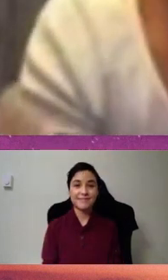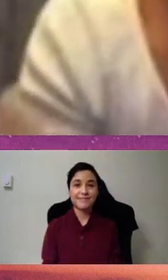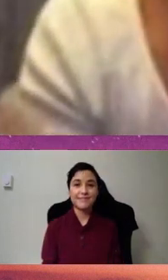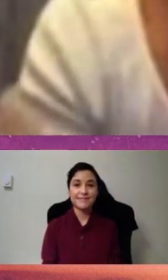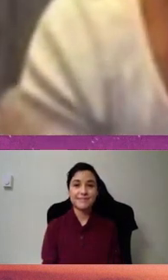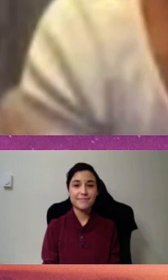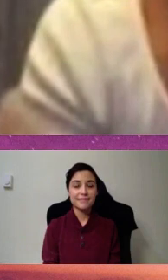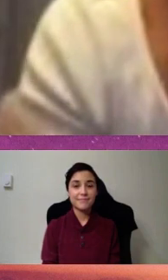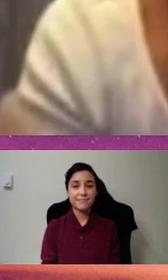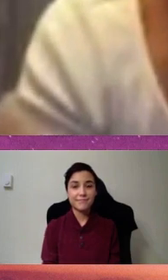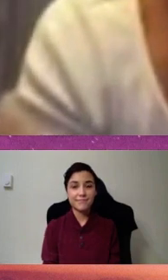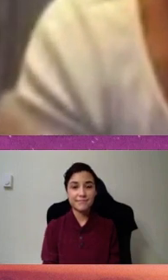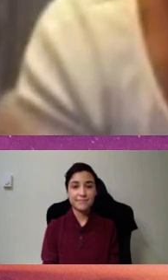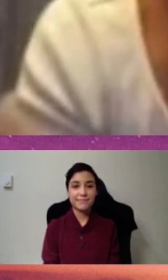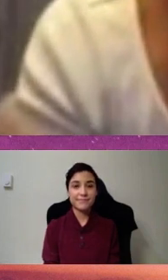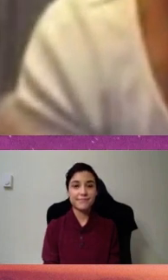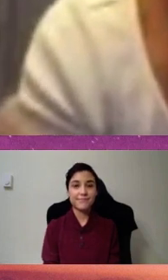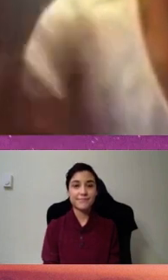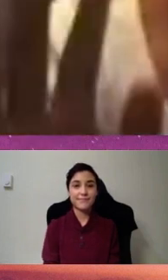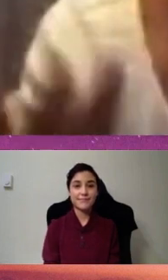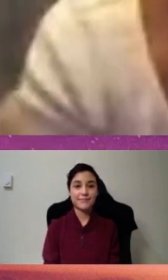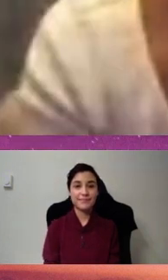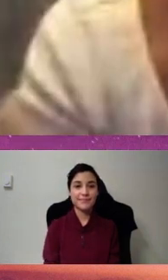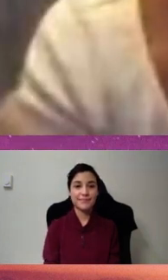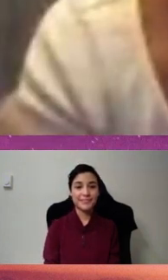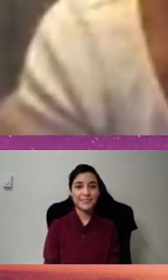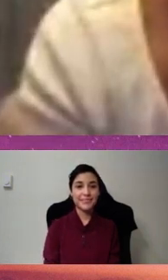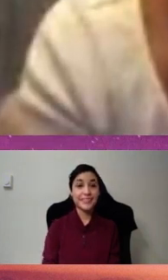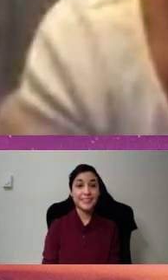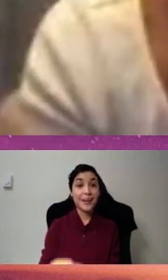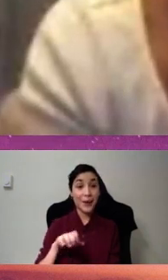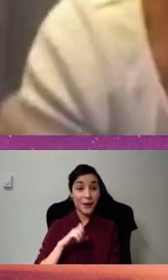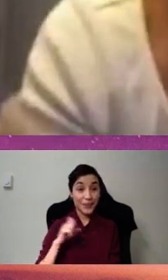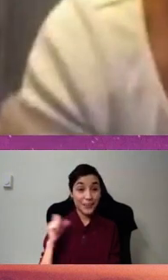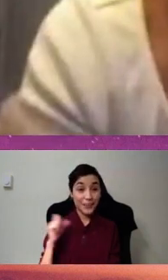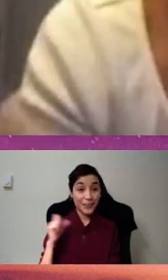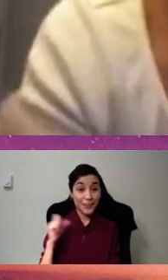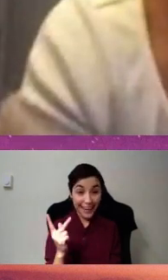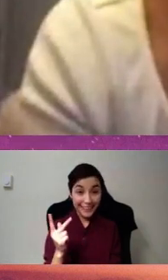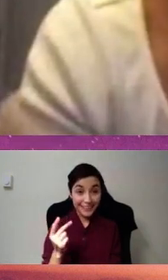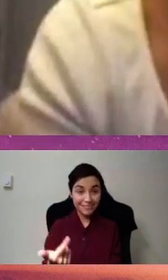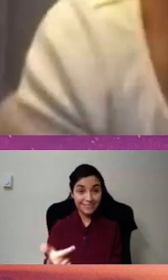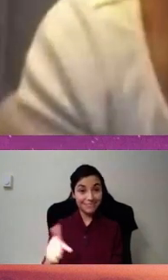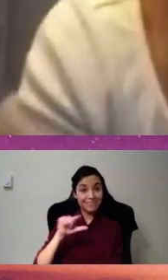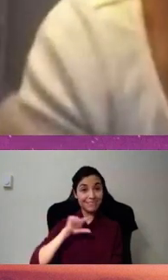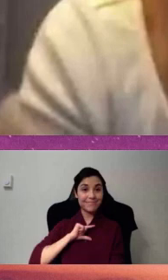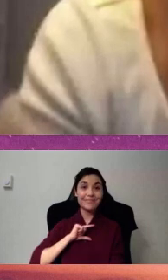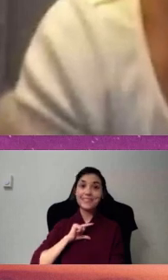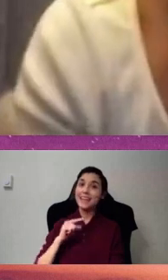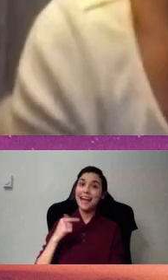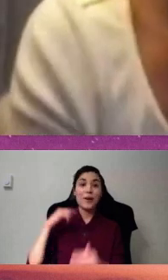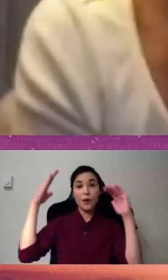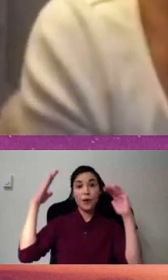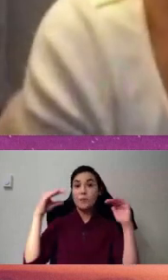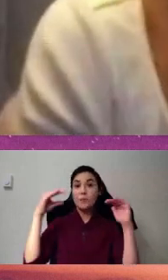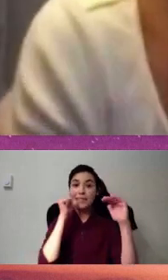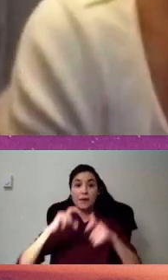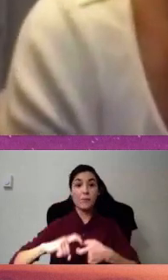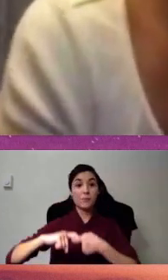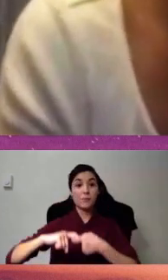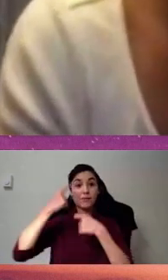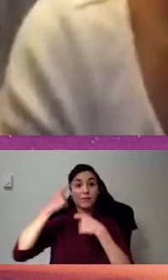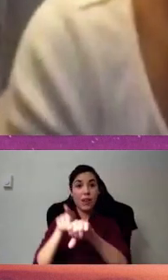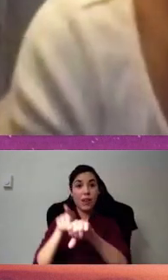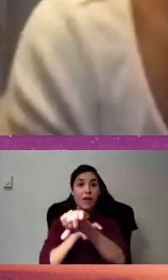Okay, it's my turn now. I'm sorry. I hope it wasn't too much of a pause. My audio and picture just got caught up. So the way that I